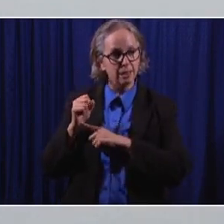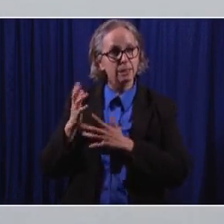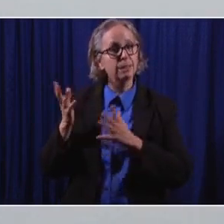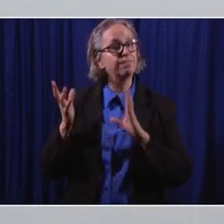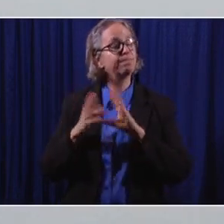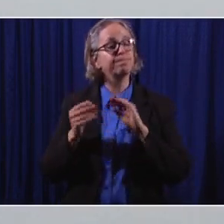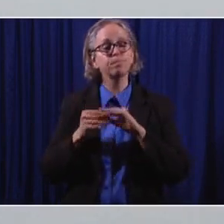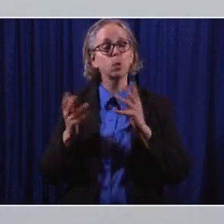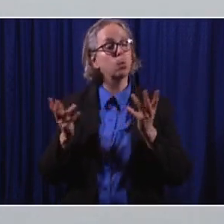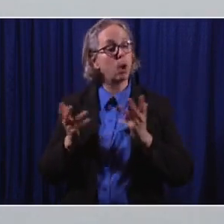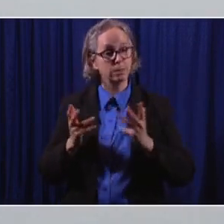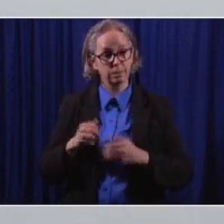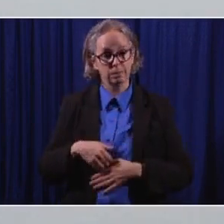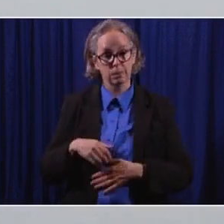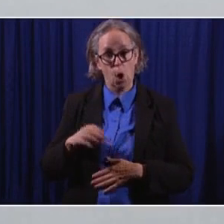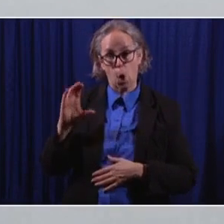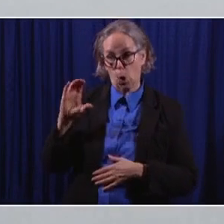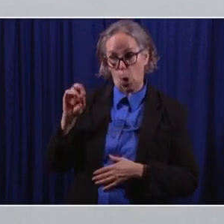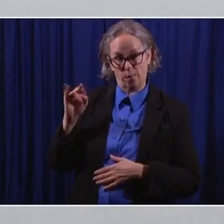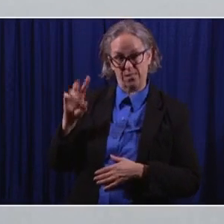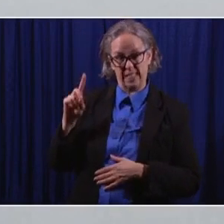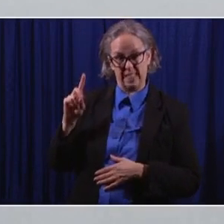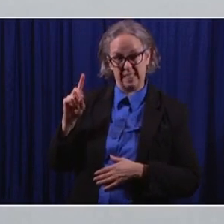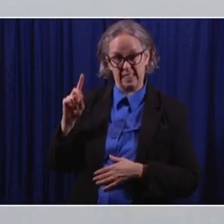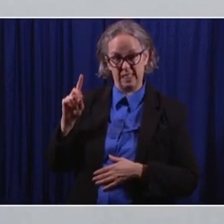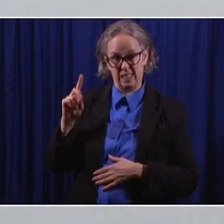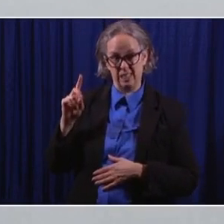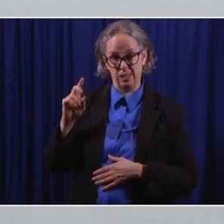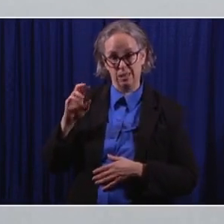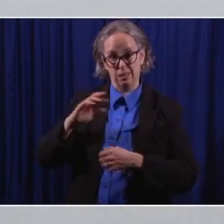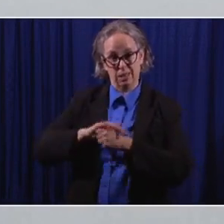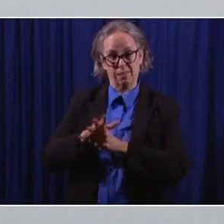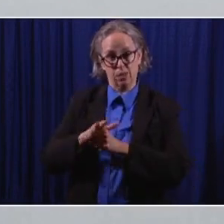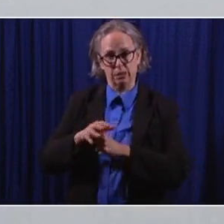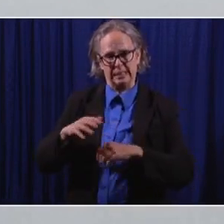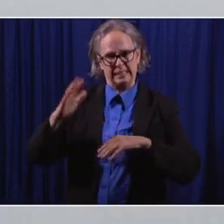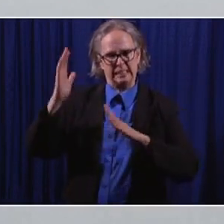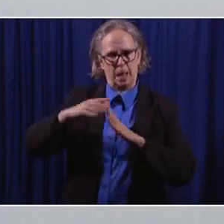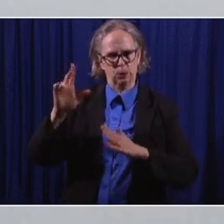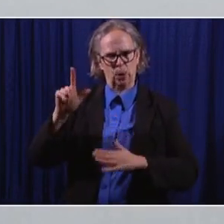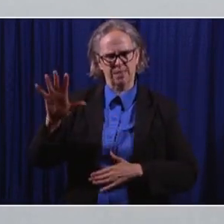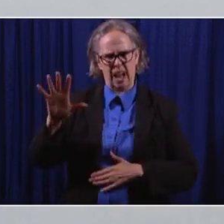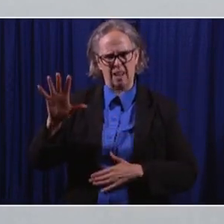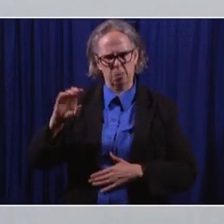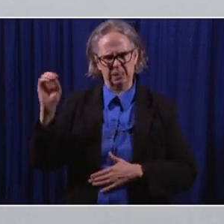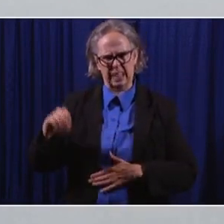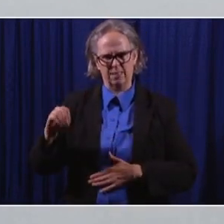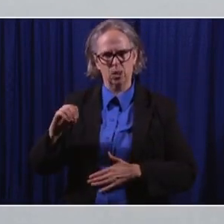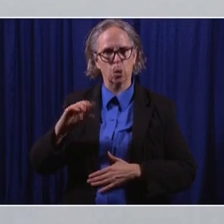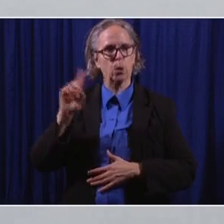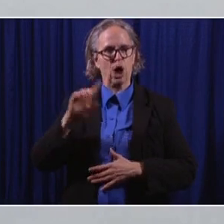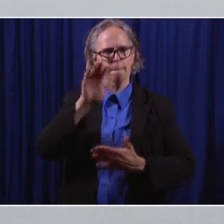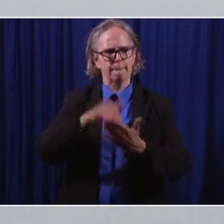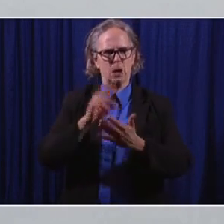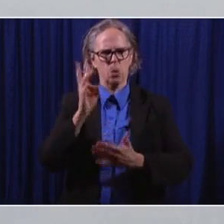25% in some Midwest states." So the Midwest and a lot of Midwestern states seem to see an